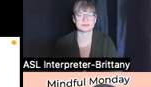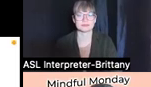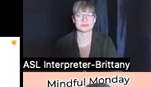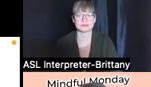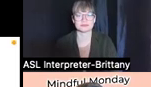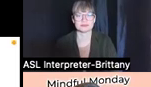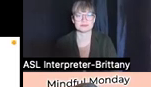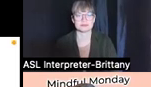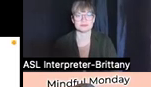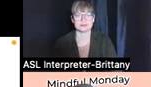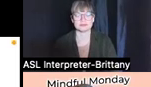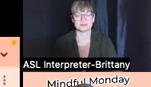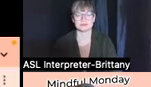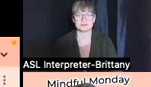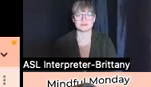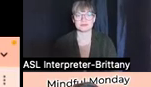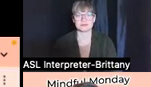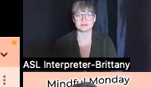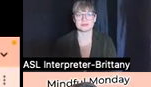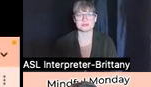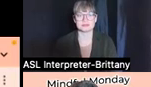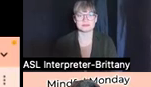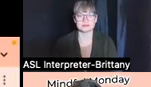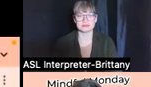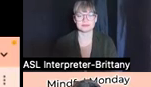Okay, thank you. So let's see if I can do that thing again.